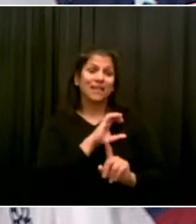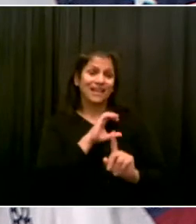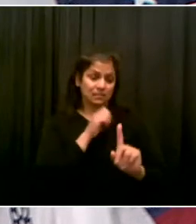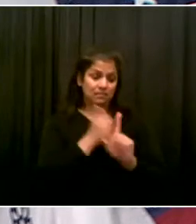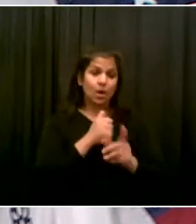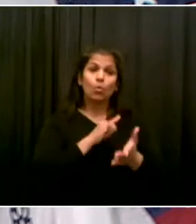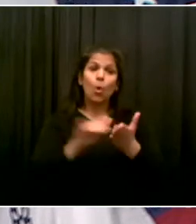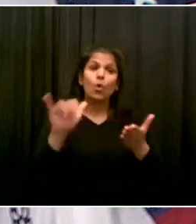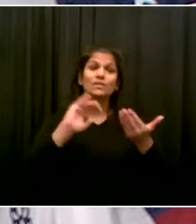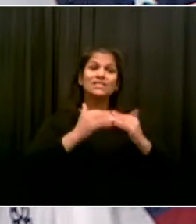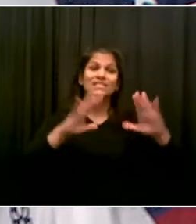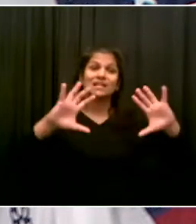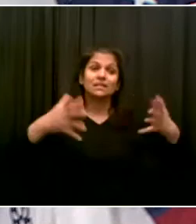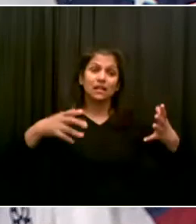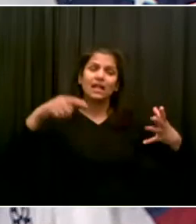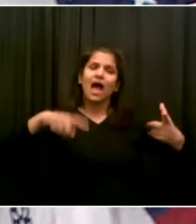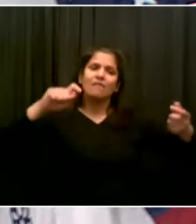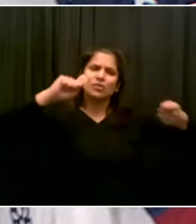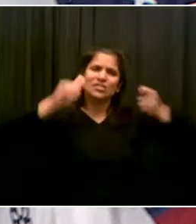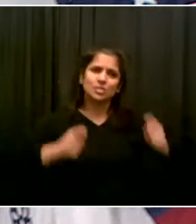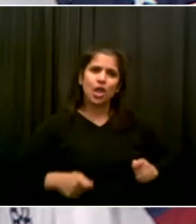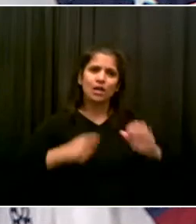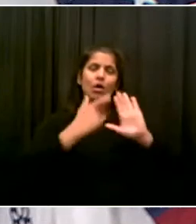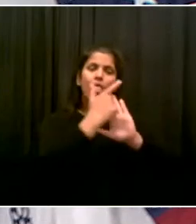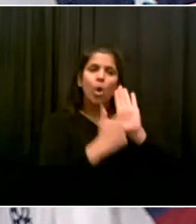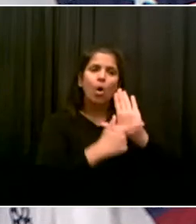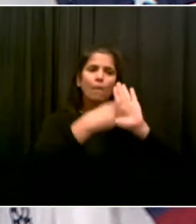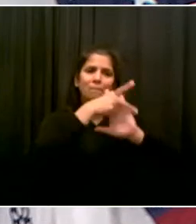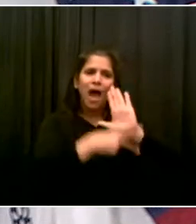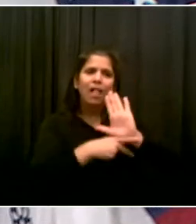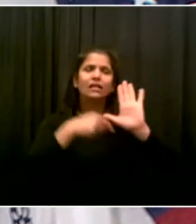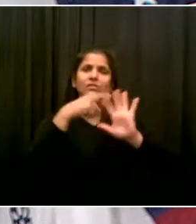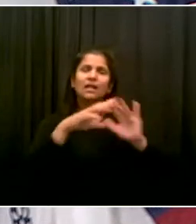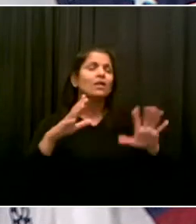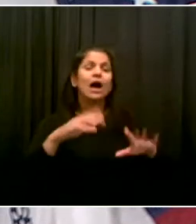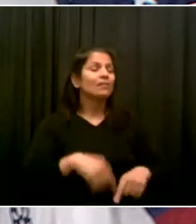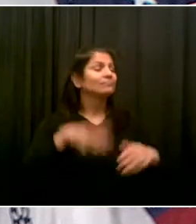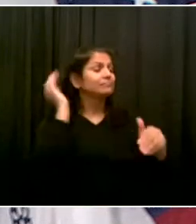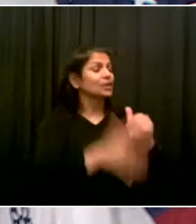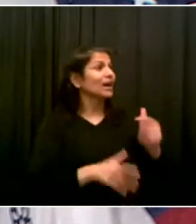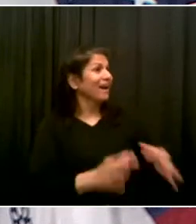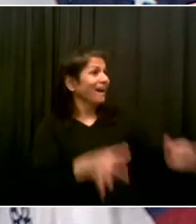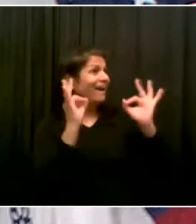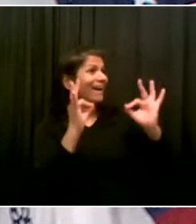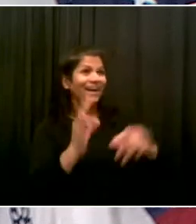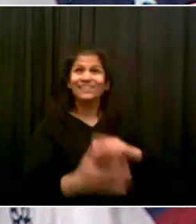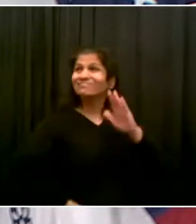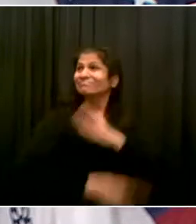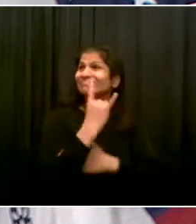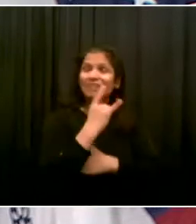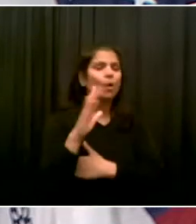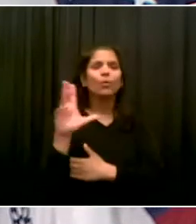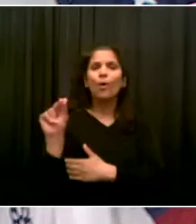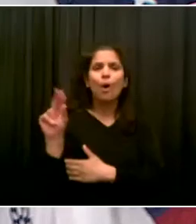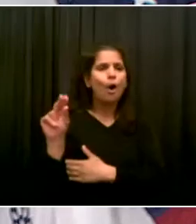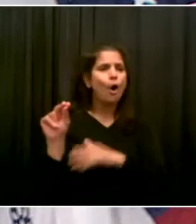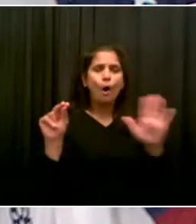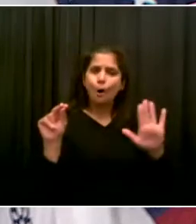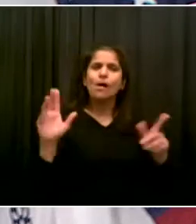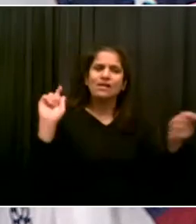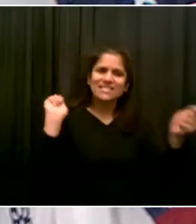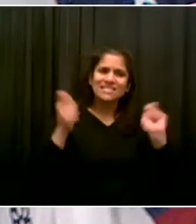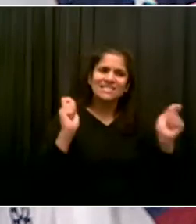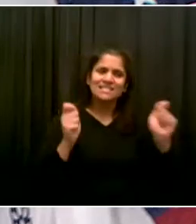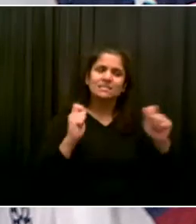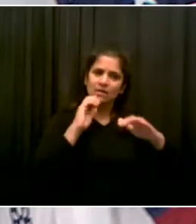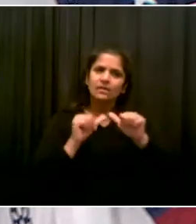that we teach de-escalation in this city has had a huge impact over the last 6 or 7 years. And it needs to deepen